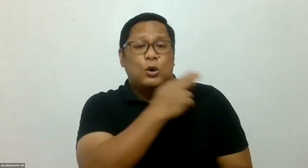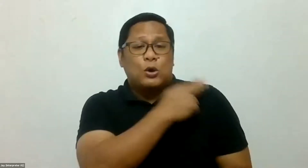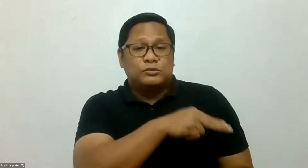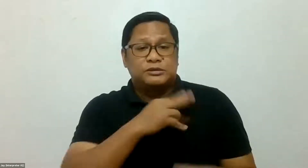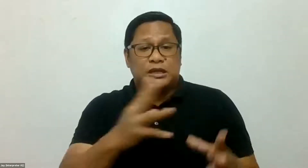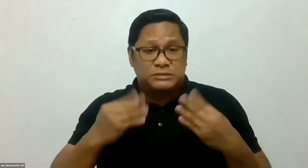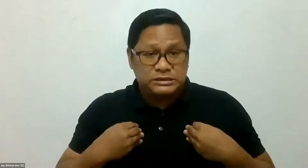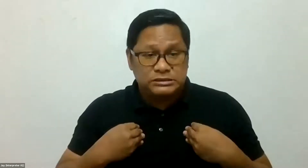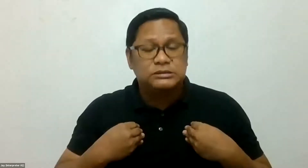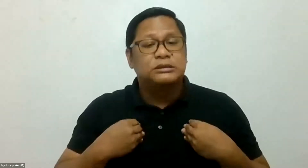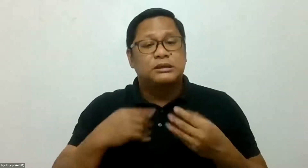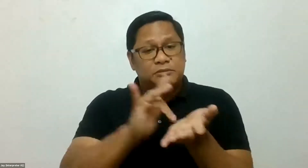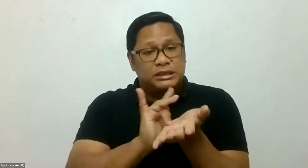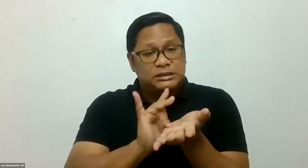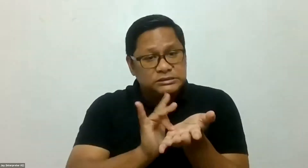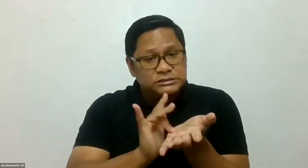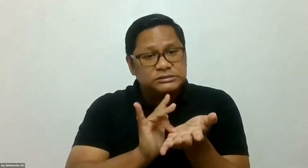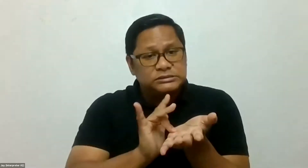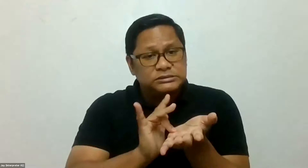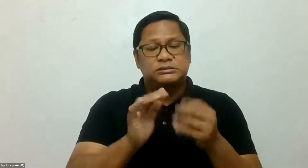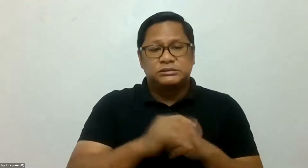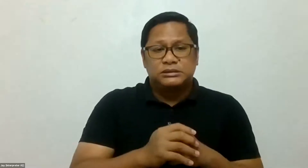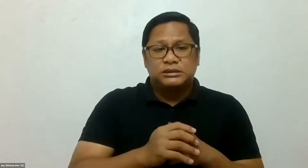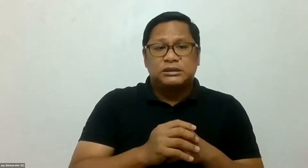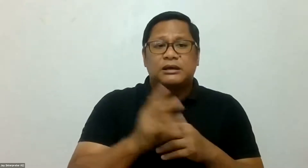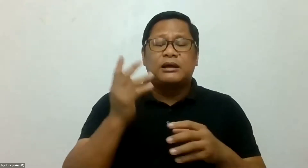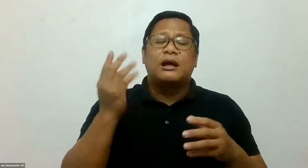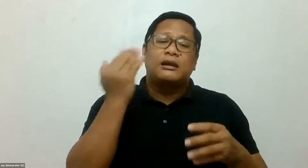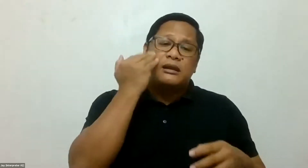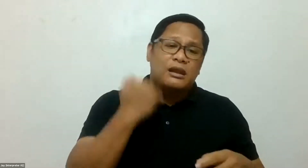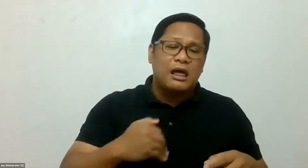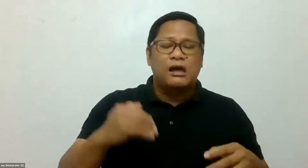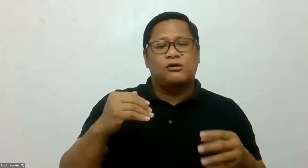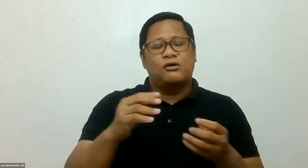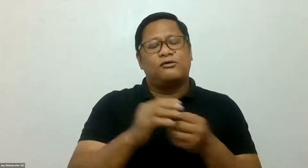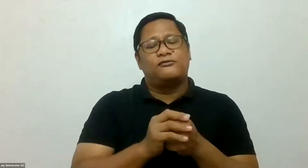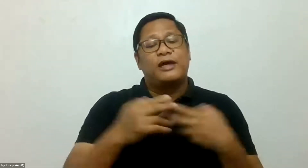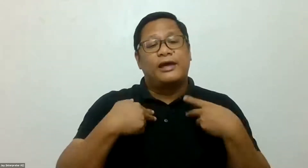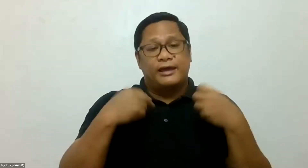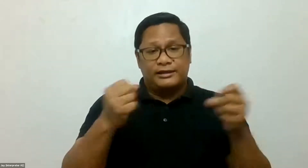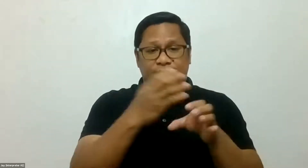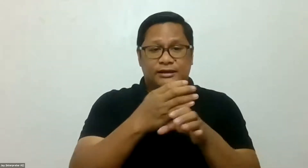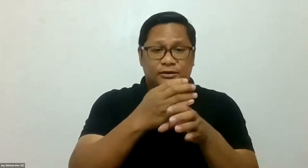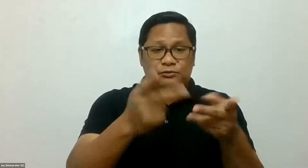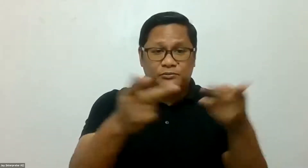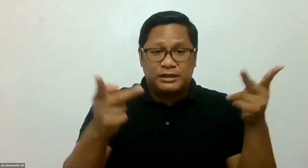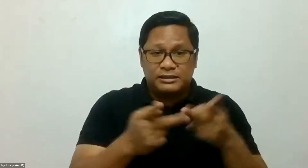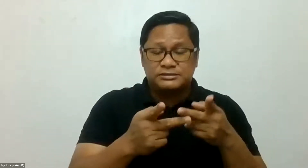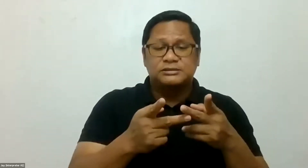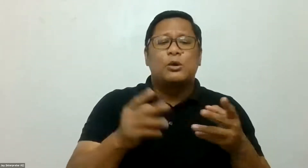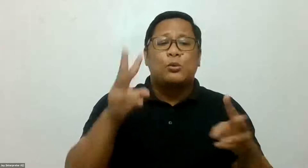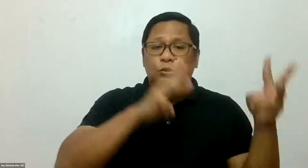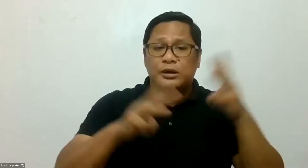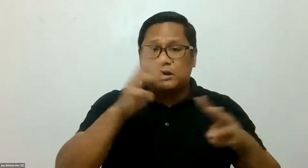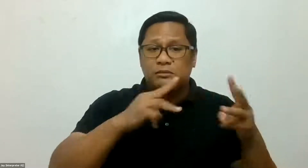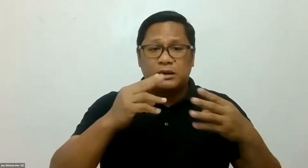hospitalizations, medicines, distressed by the lack of adequate health facilities in their area, worried about being infected